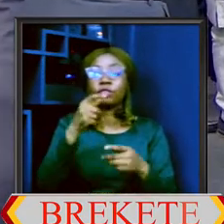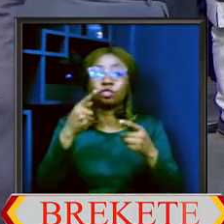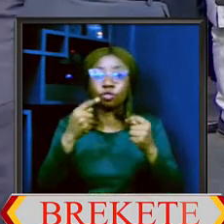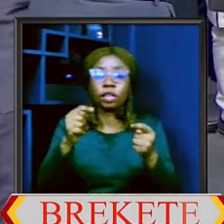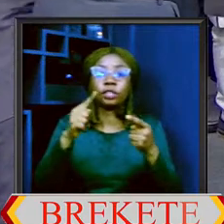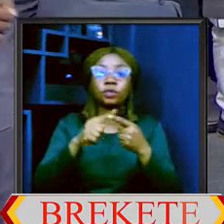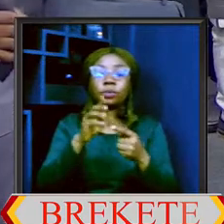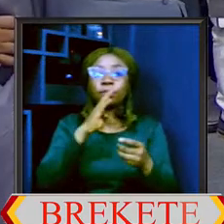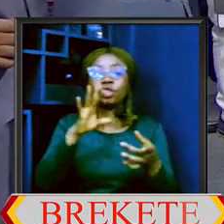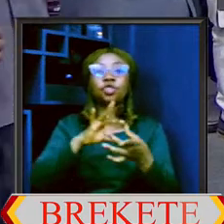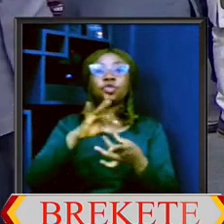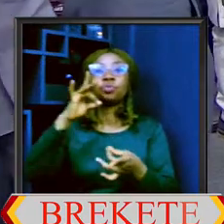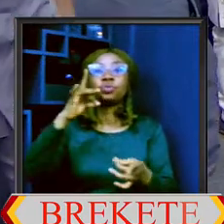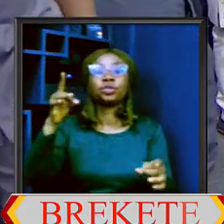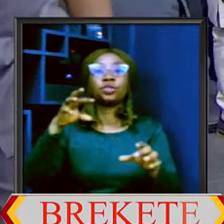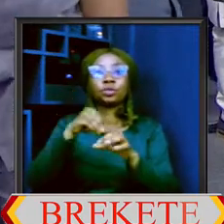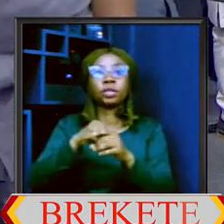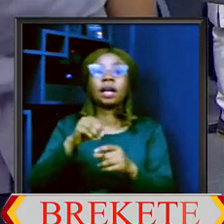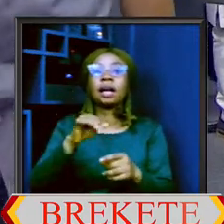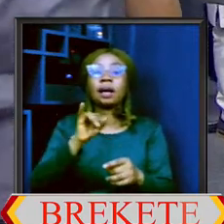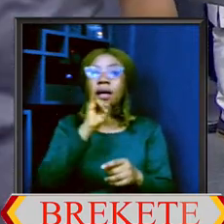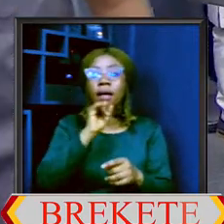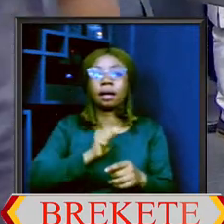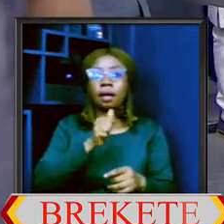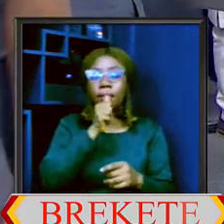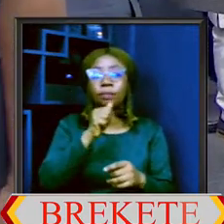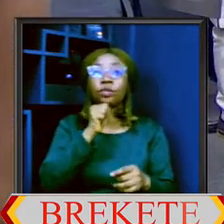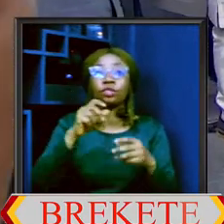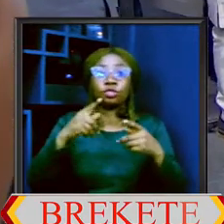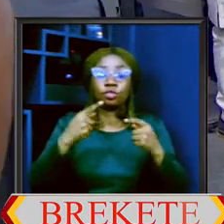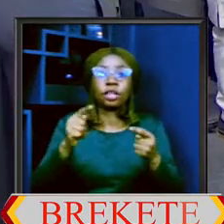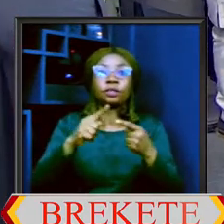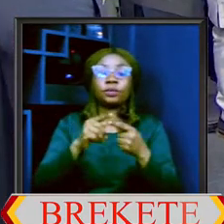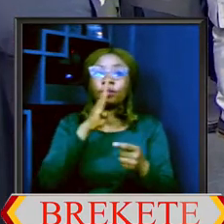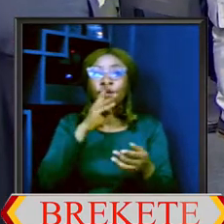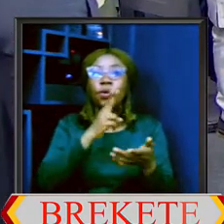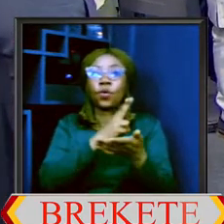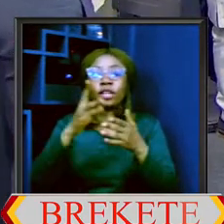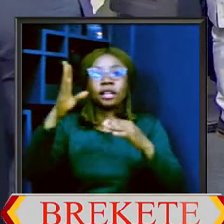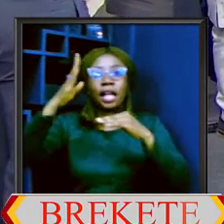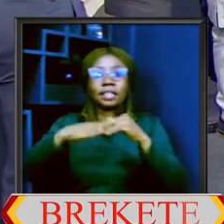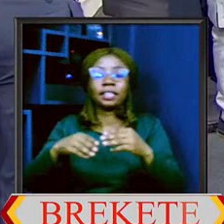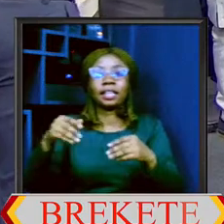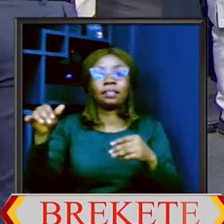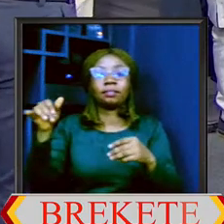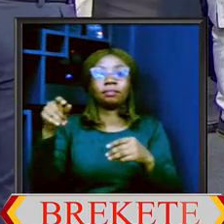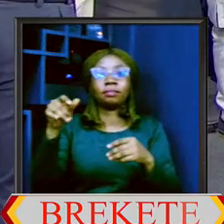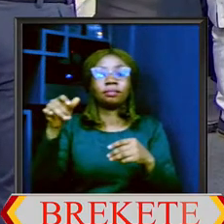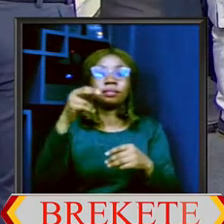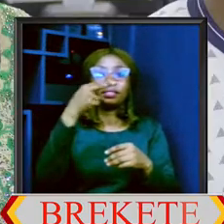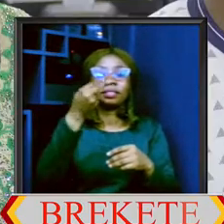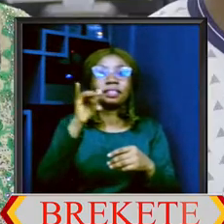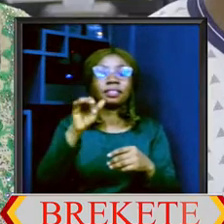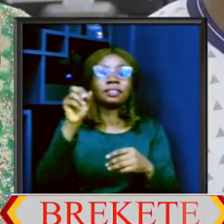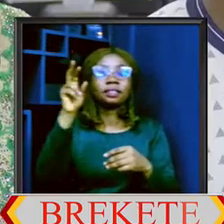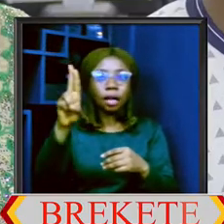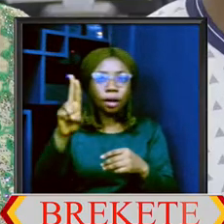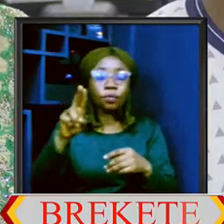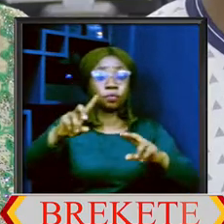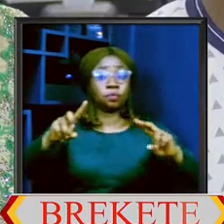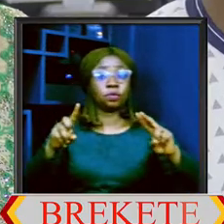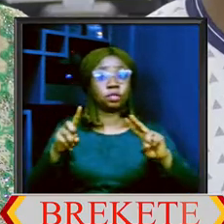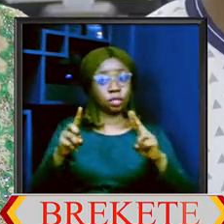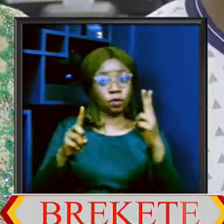spiritual I'm not trying to be holier than thou and secondly this